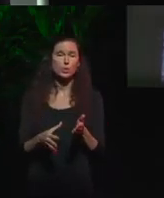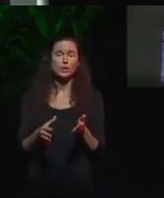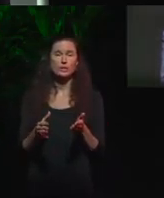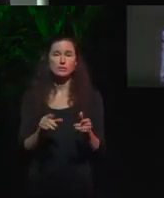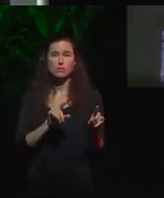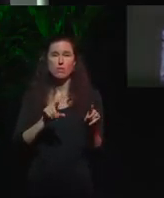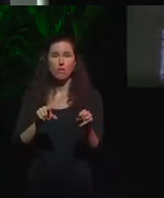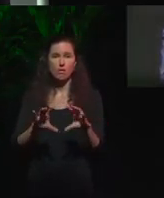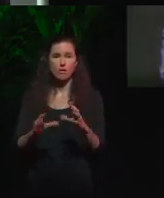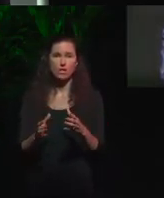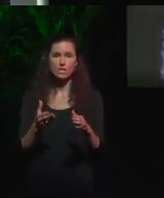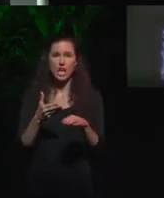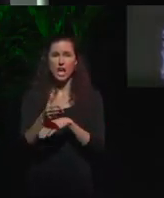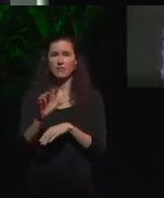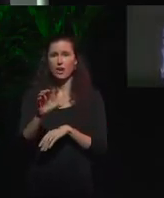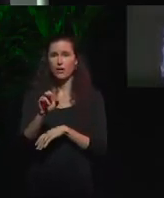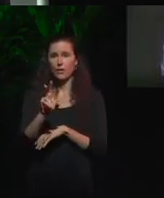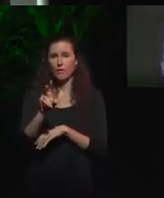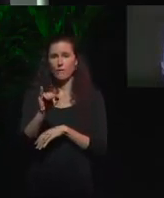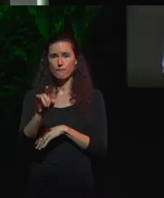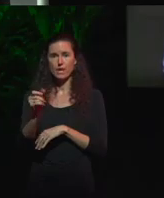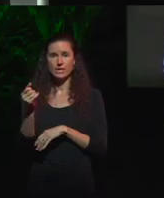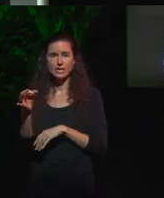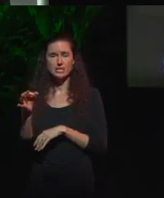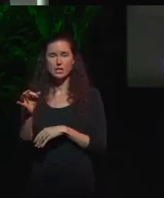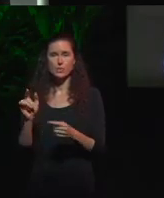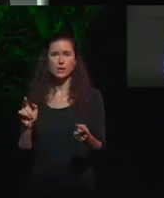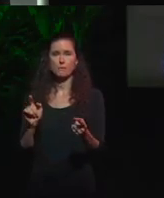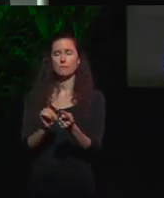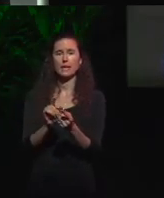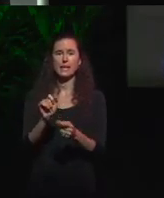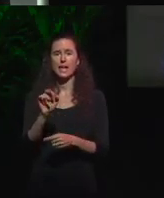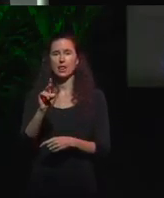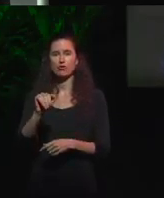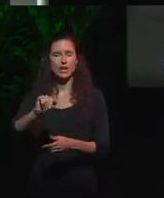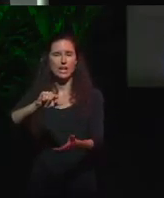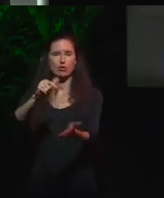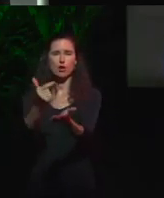all, after COVID, meet back at the arena for a graduation.